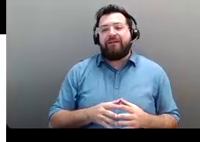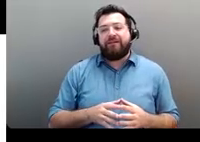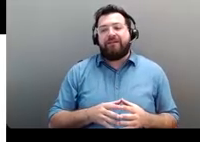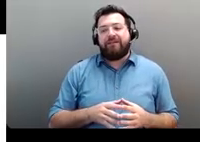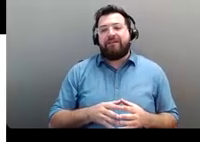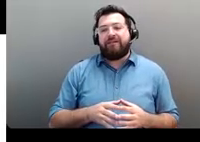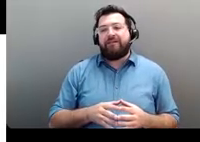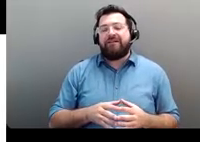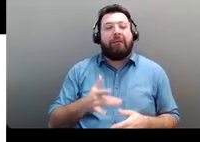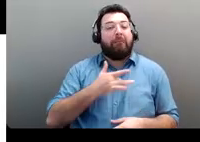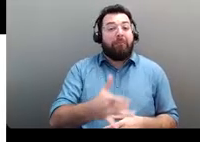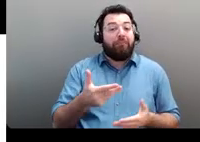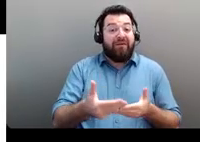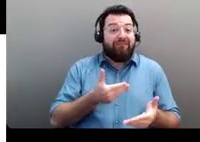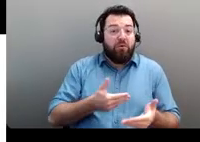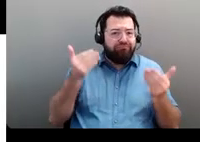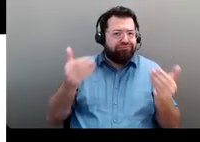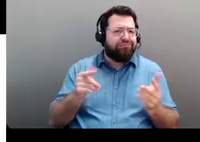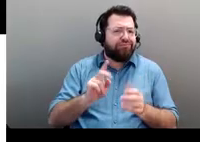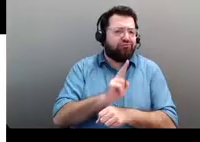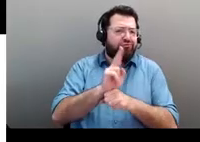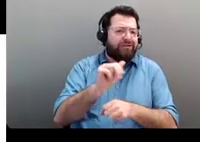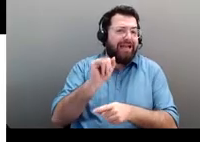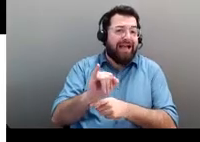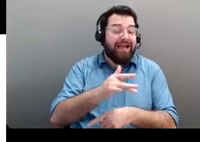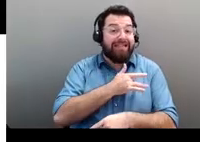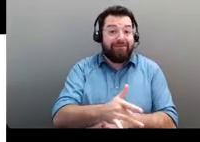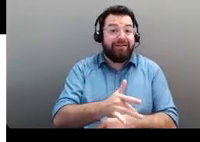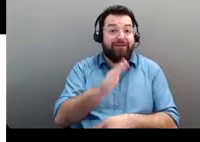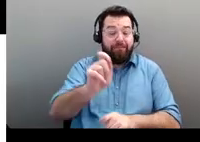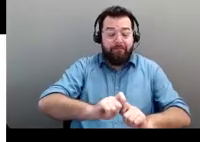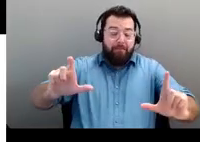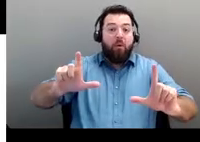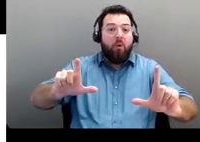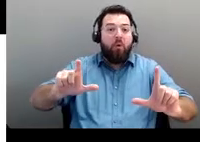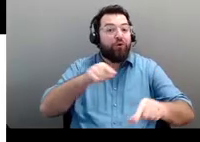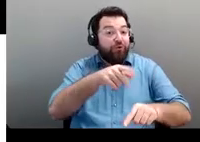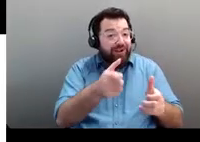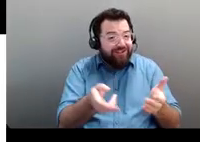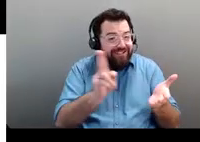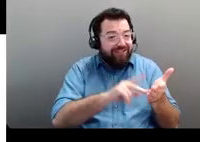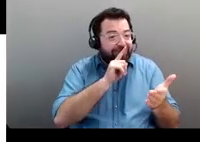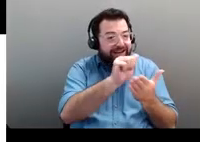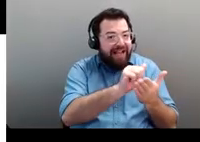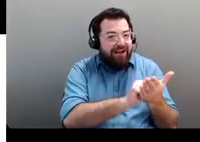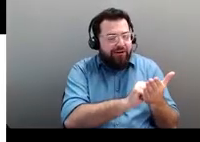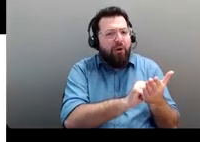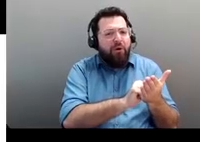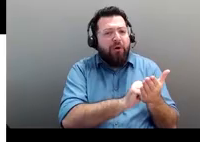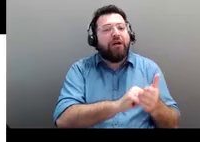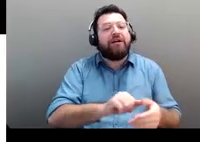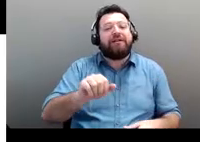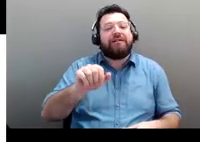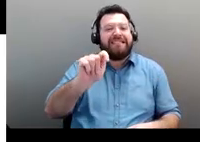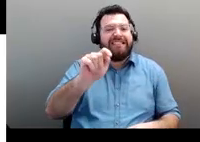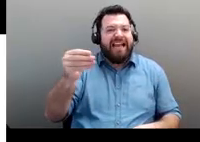a user thing that you have to read first in order to sign up for an account. And it's really important to read that, of course, and